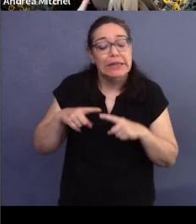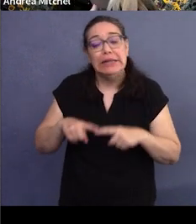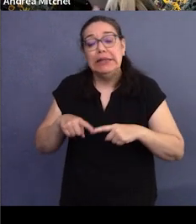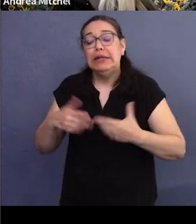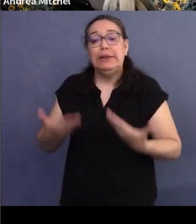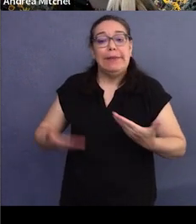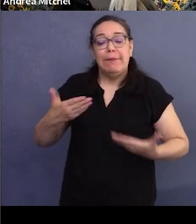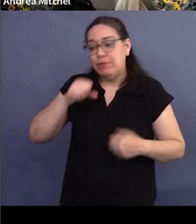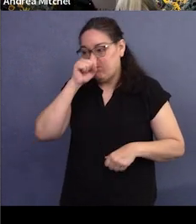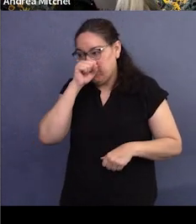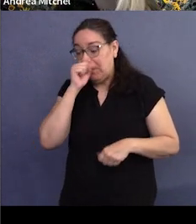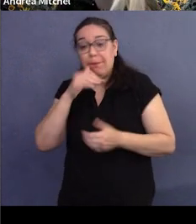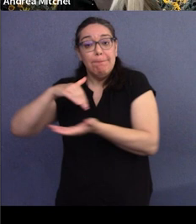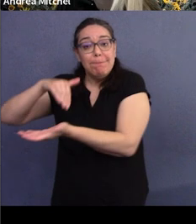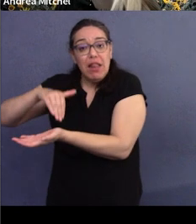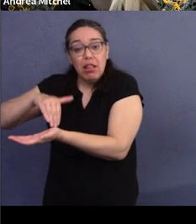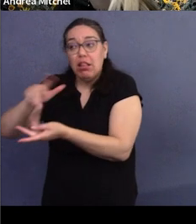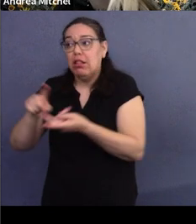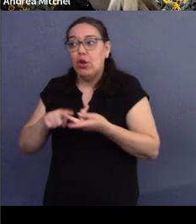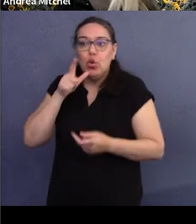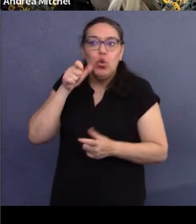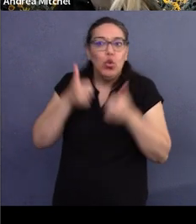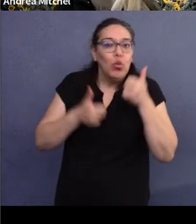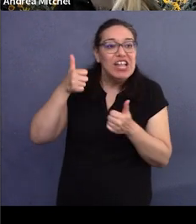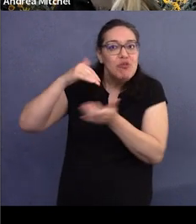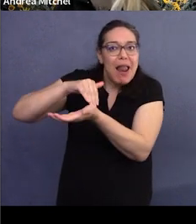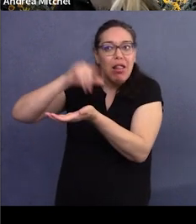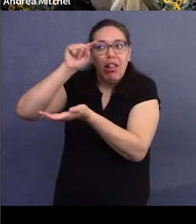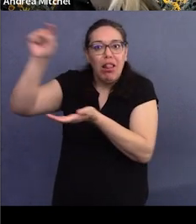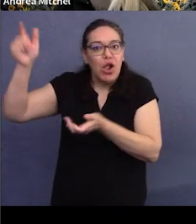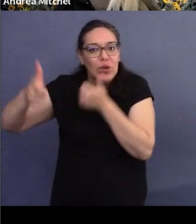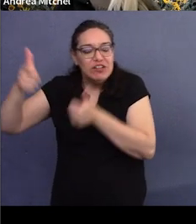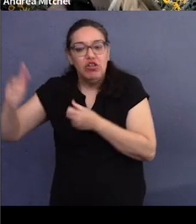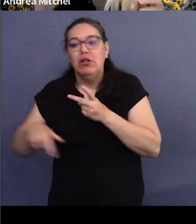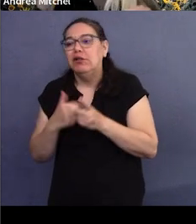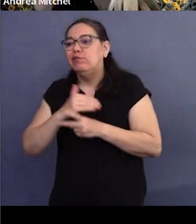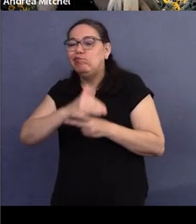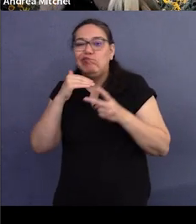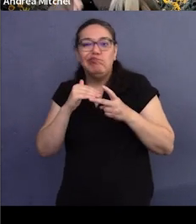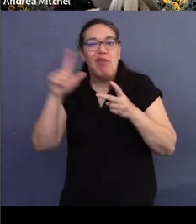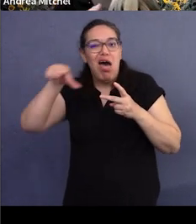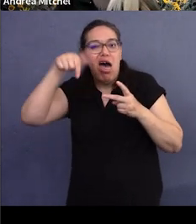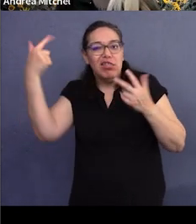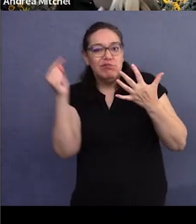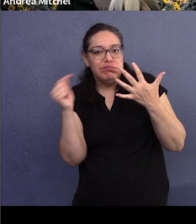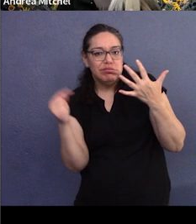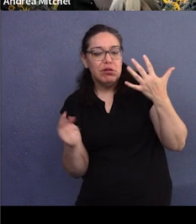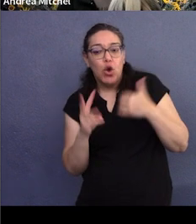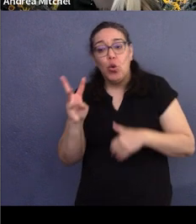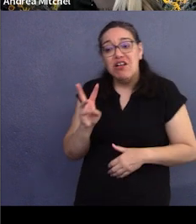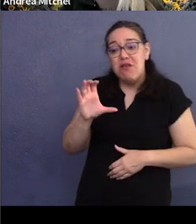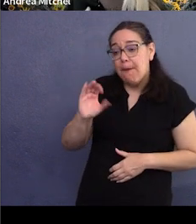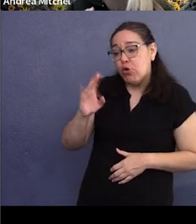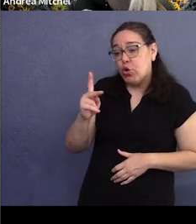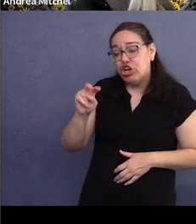when you're talking medical, depends on who you go with for medical. There's all sorts of other workman's comp and things